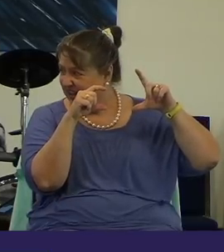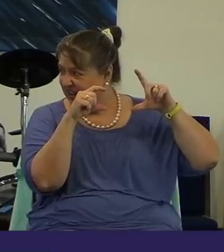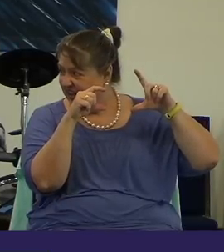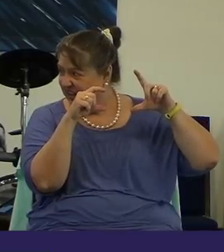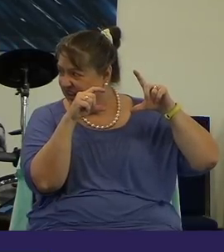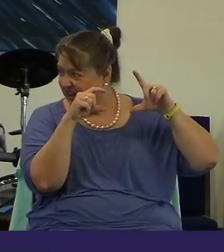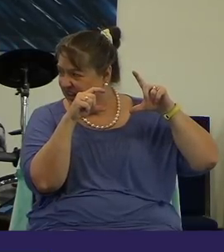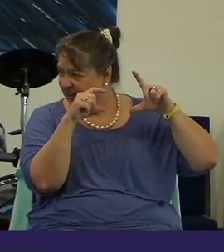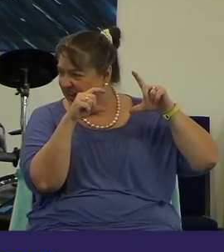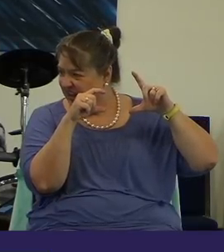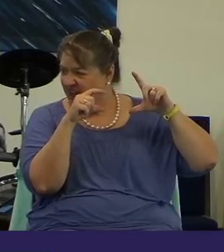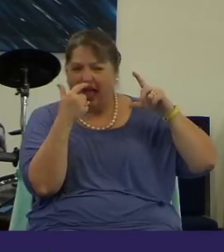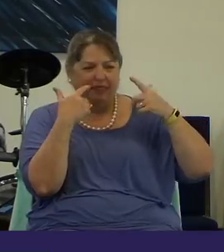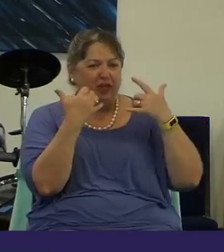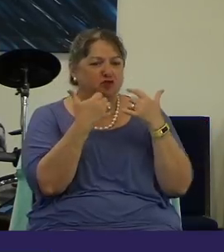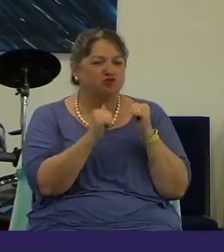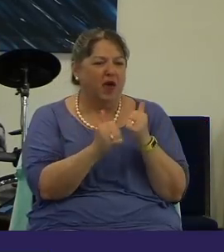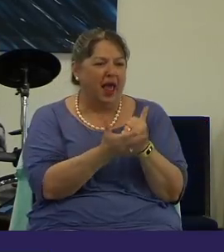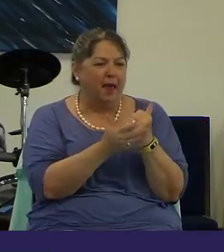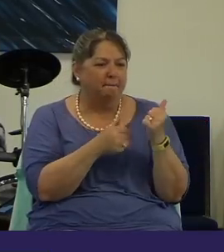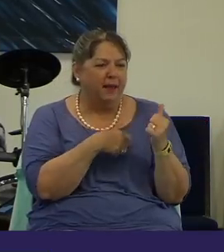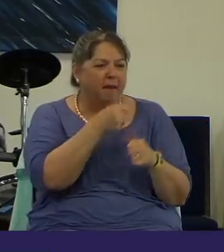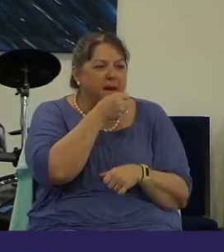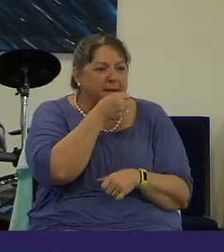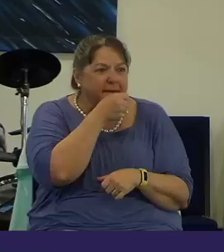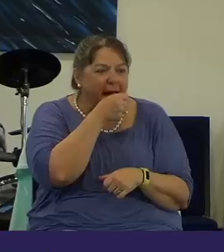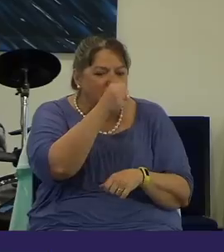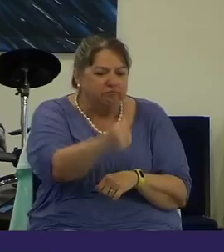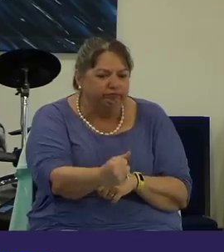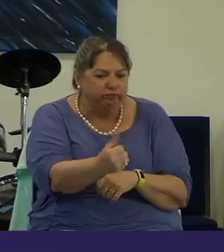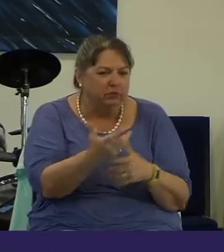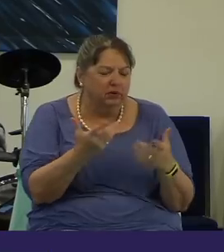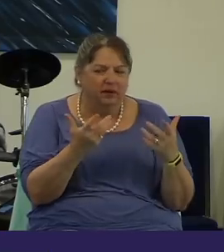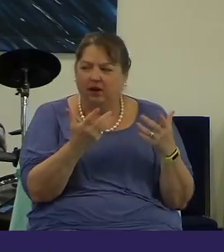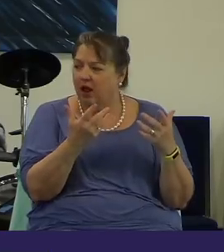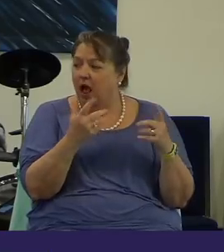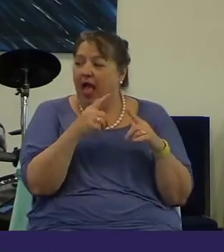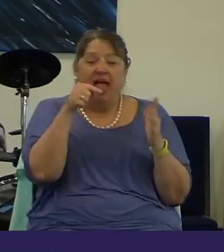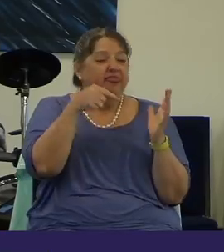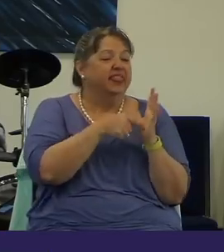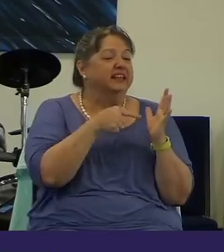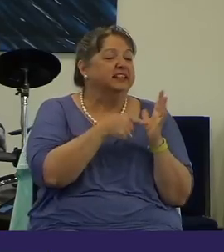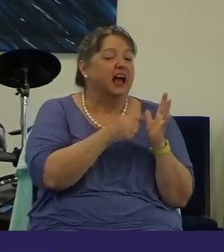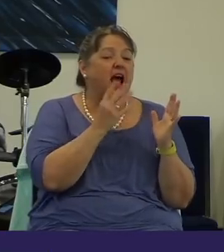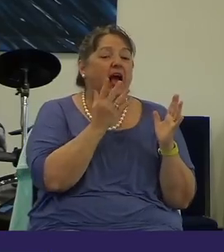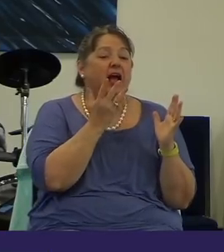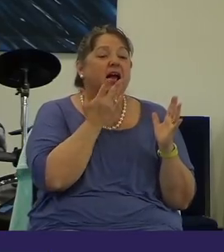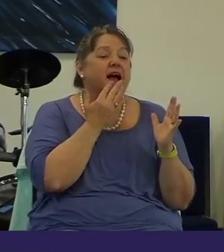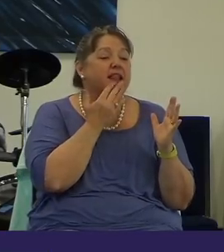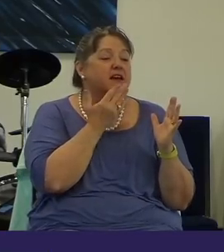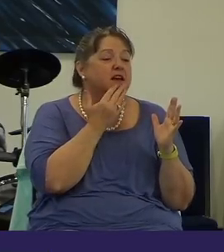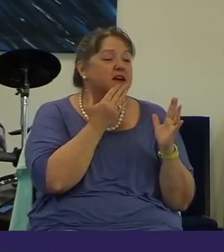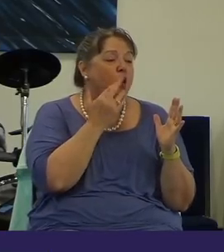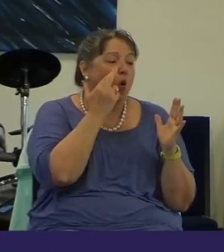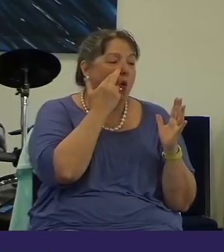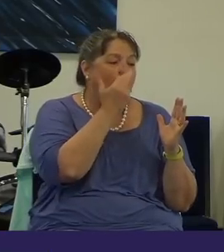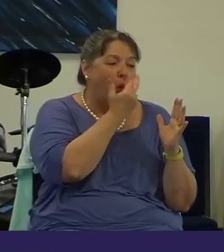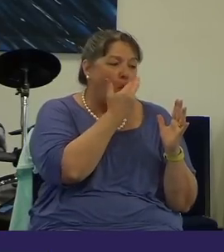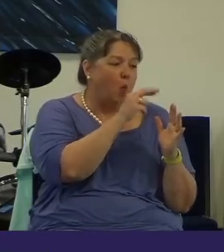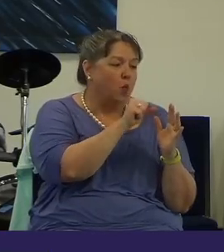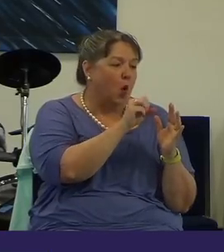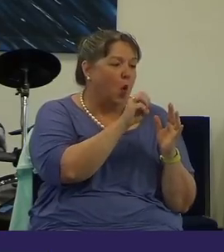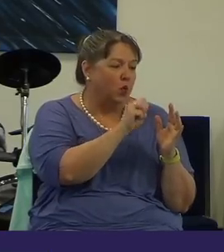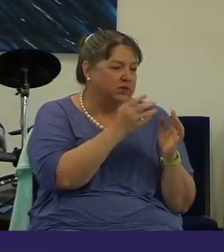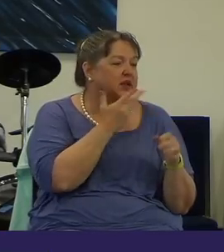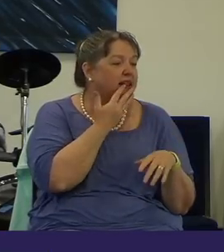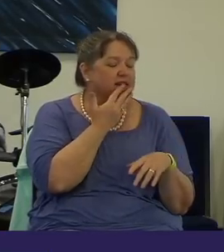Okay. I think they're trying to hook me up here. And then look at, this is the rose colored one. I like that one. Do